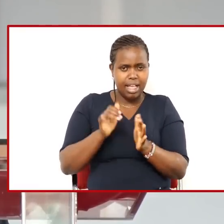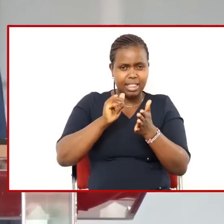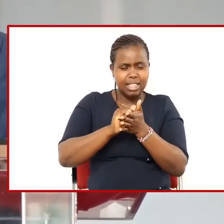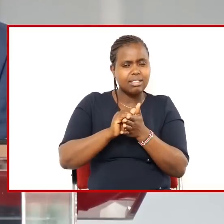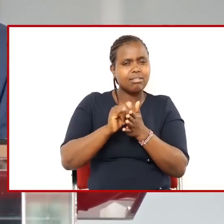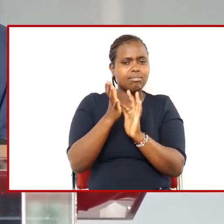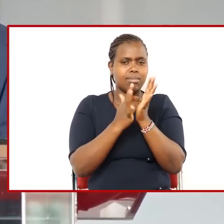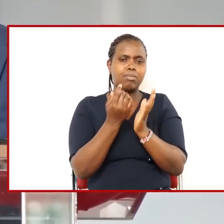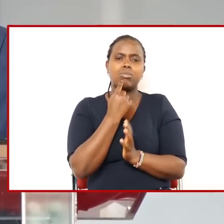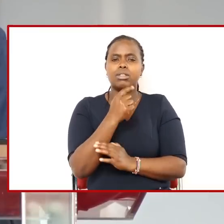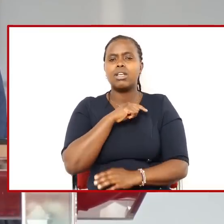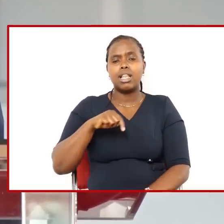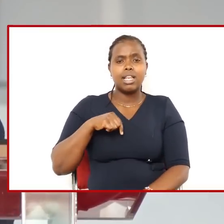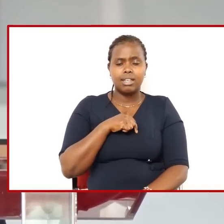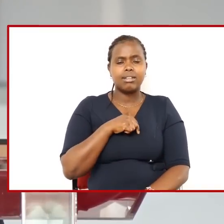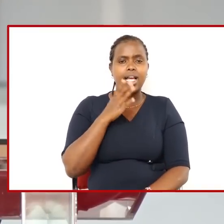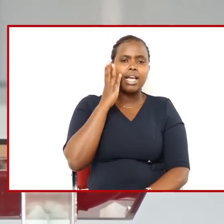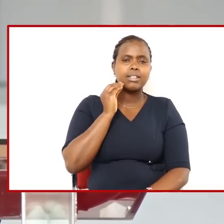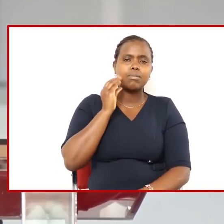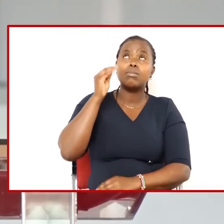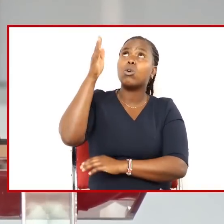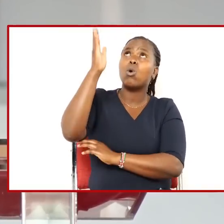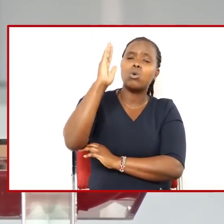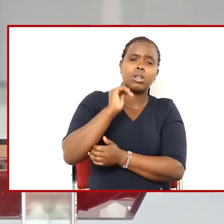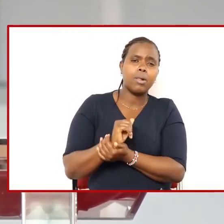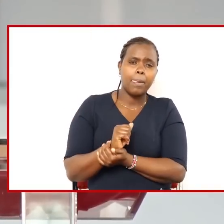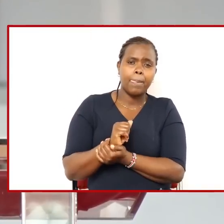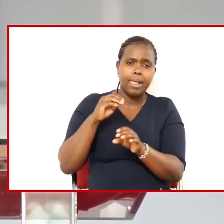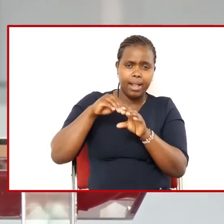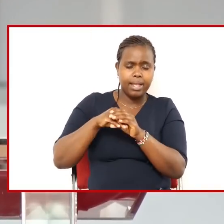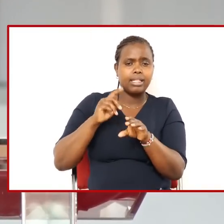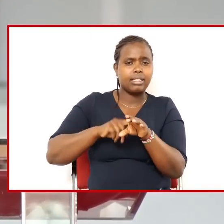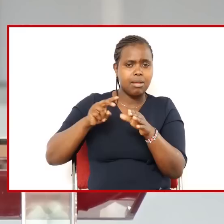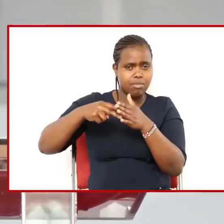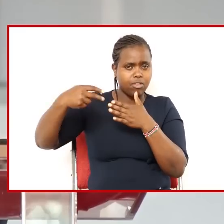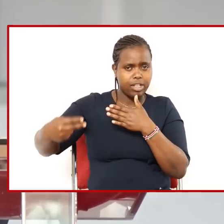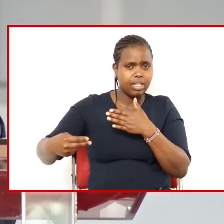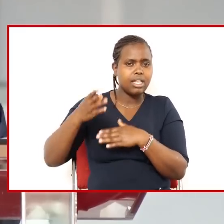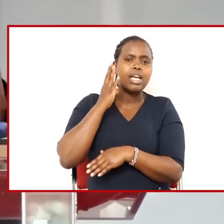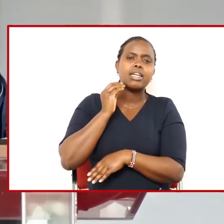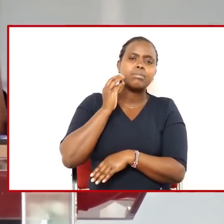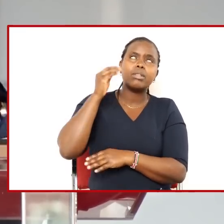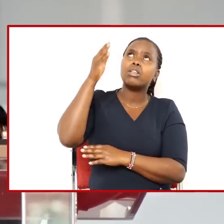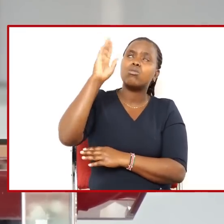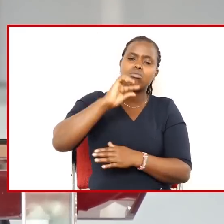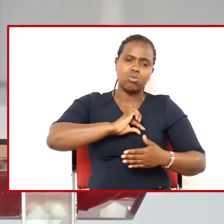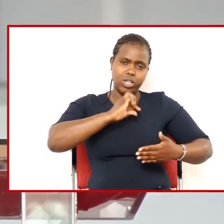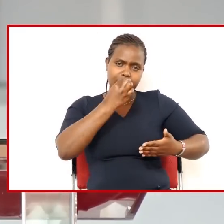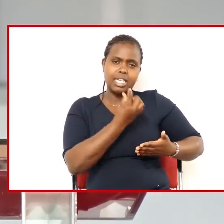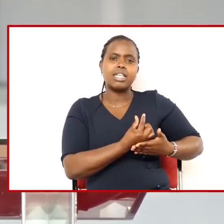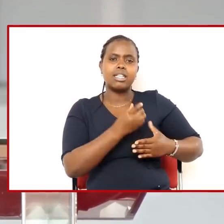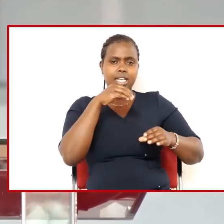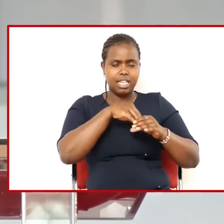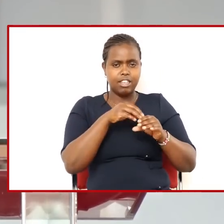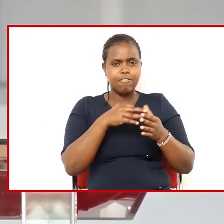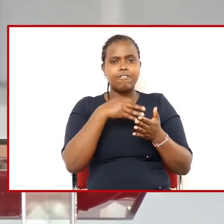what these verses are all about. Experiencing God in our failure. Experiencing God's grace